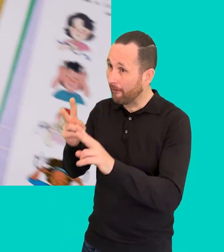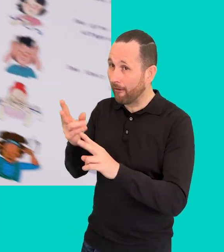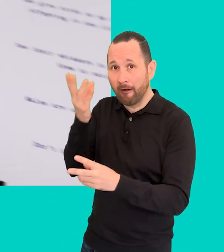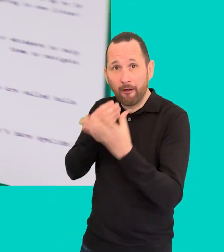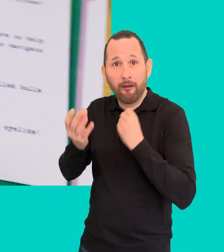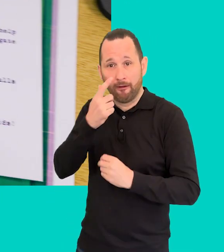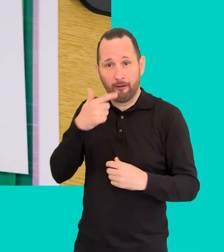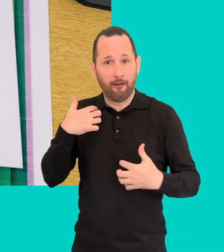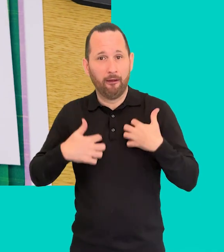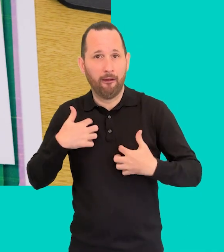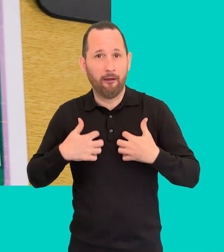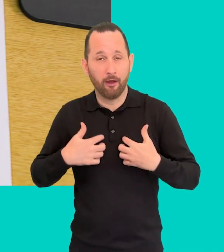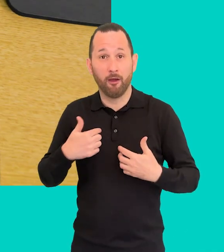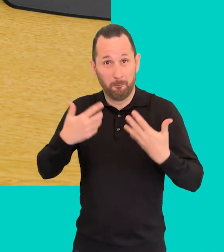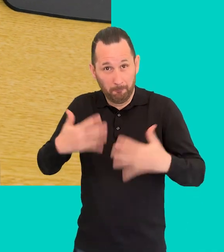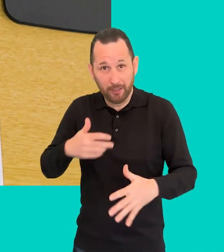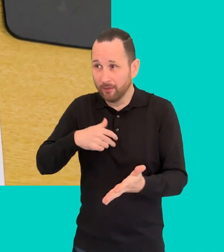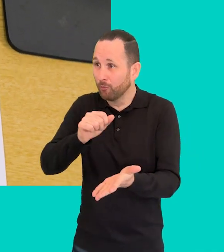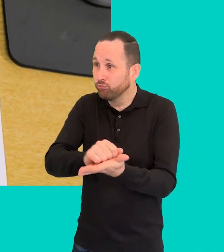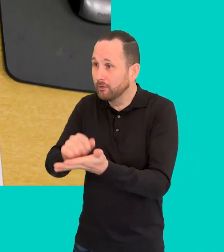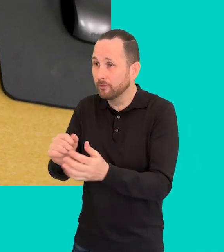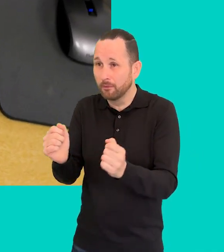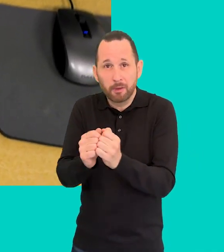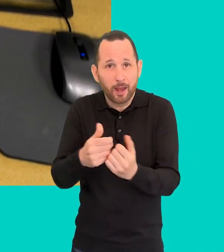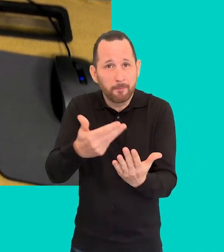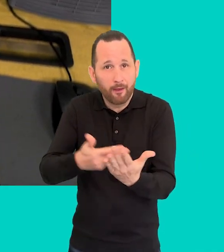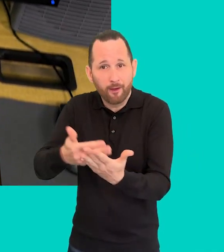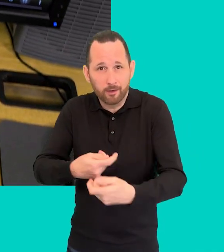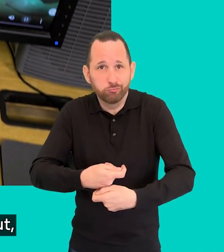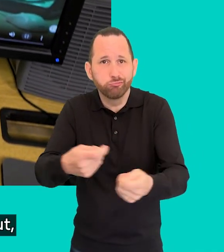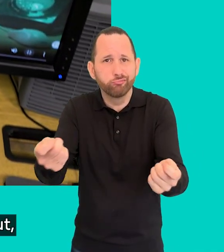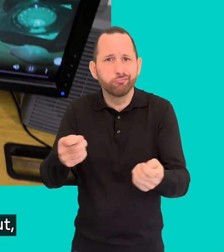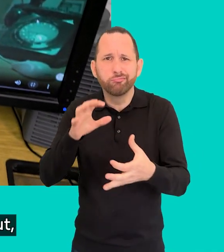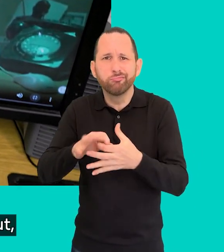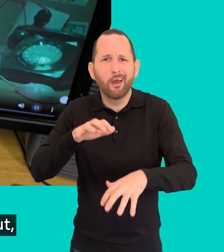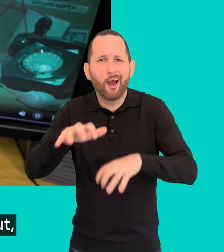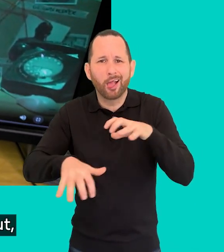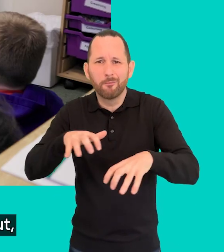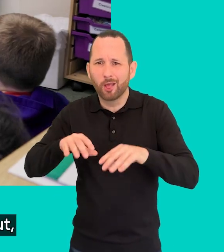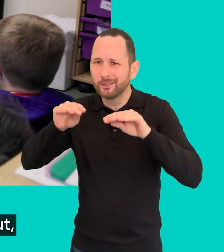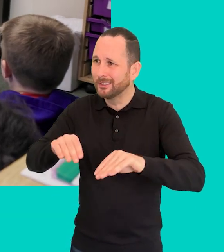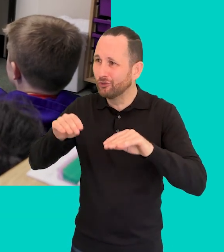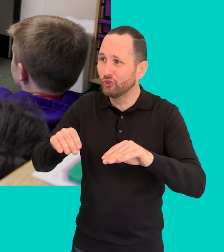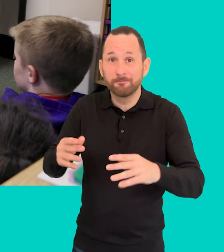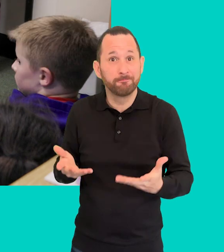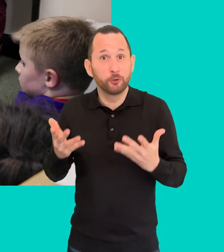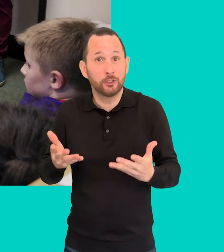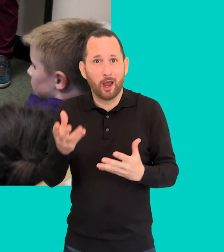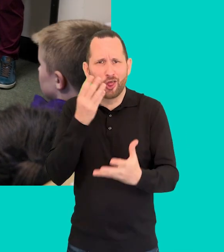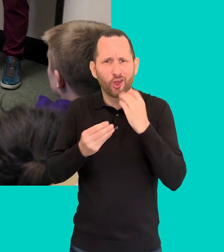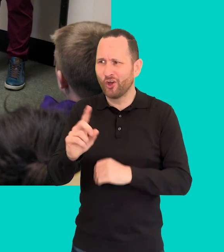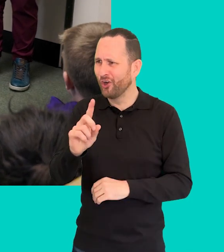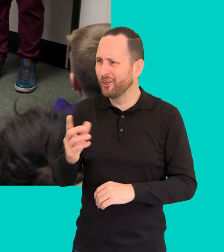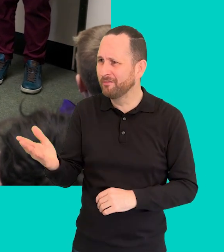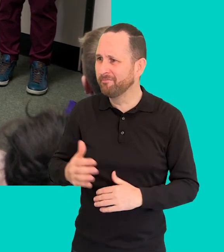in. Terry printed off all the resources for the animals lesson and invited the pupils in. So today we're going to be learning